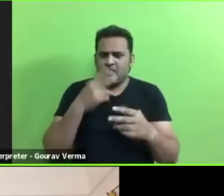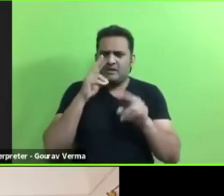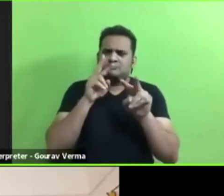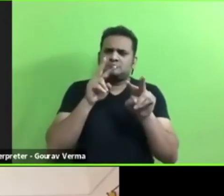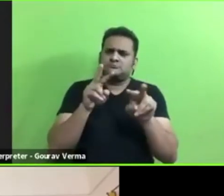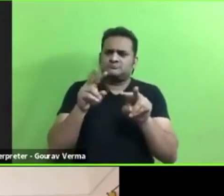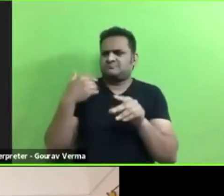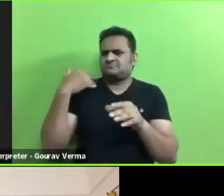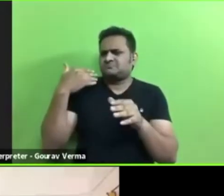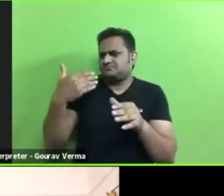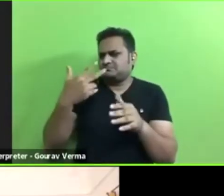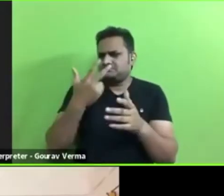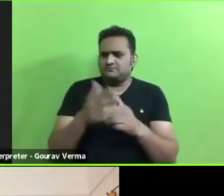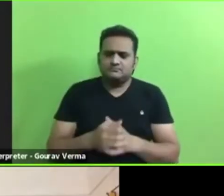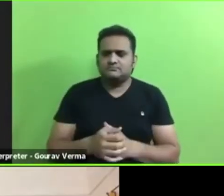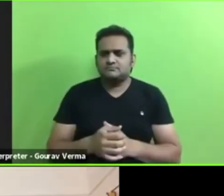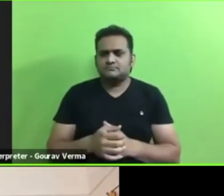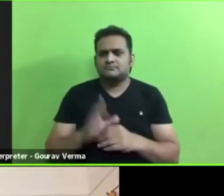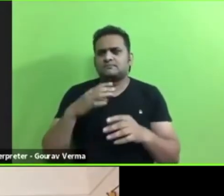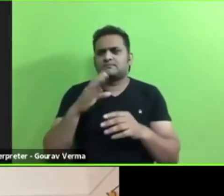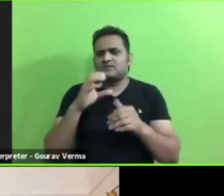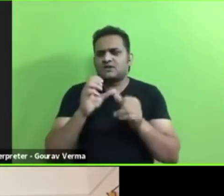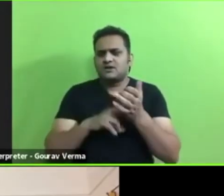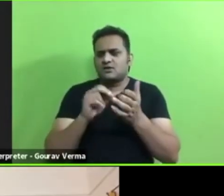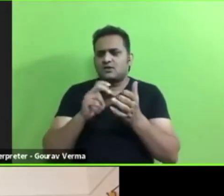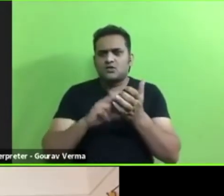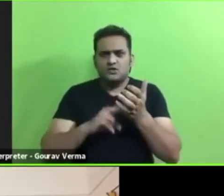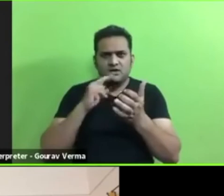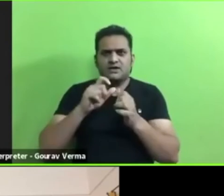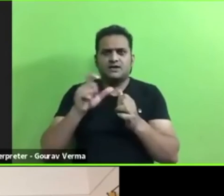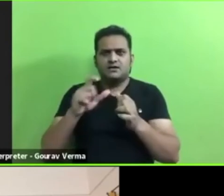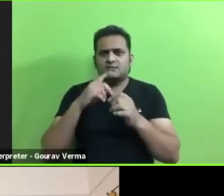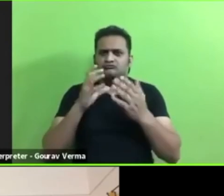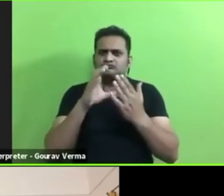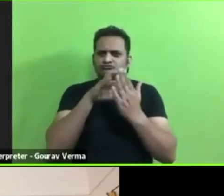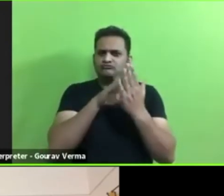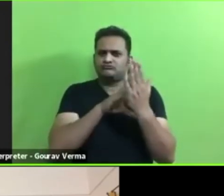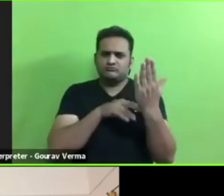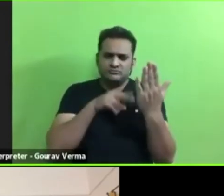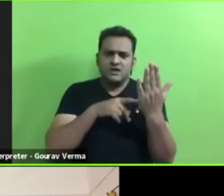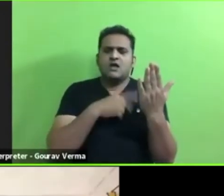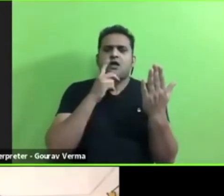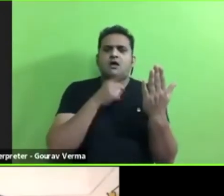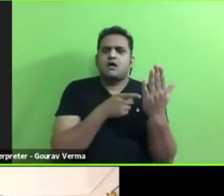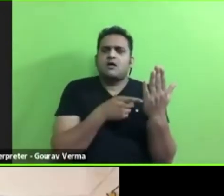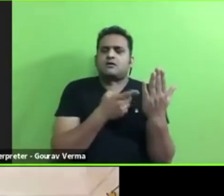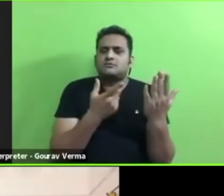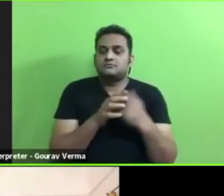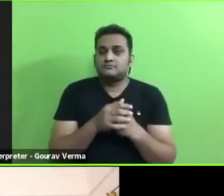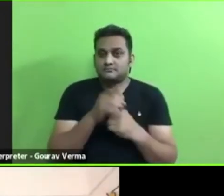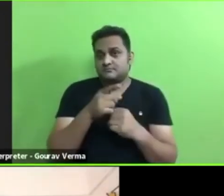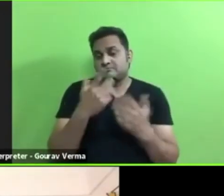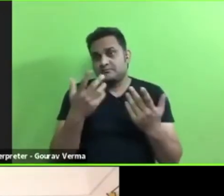some time through the canonical texts. And one of the things I found was, so there is always this, there is an idea